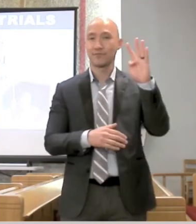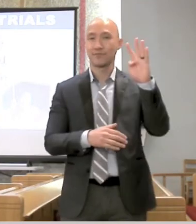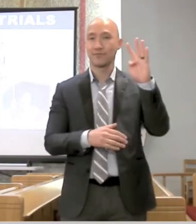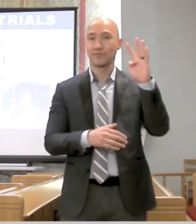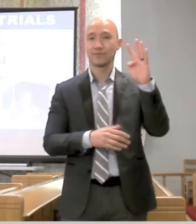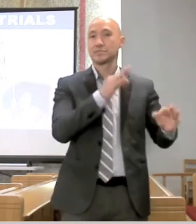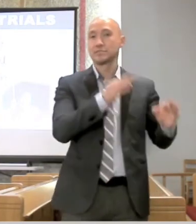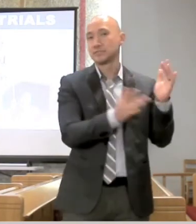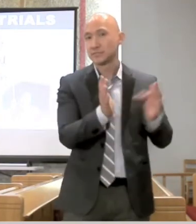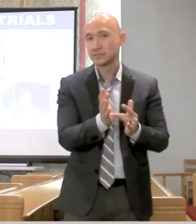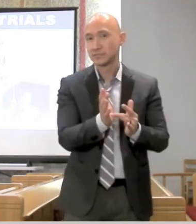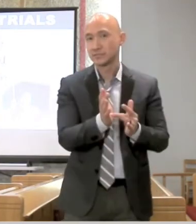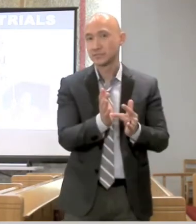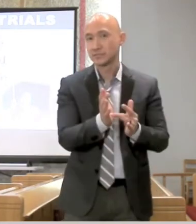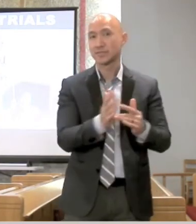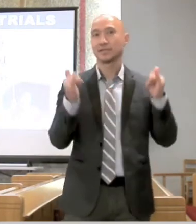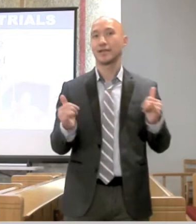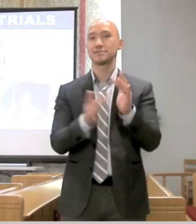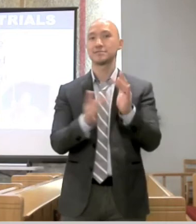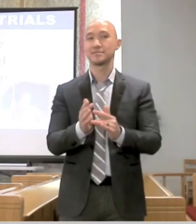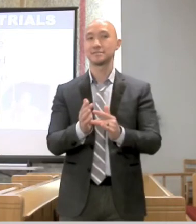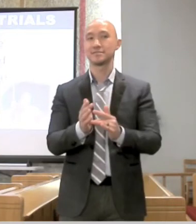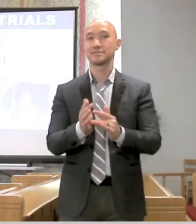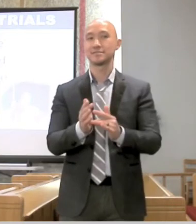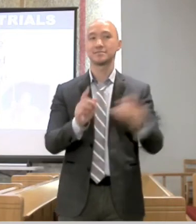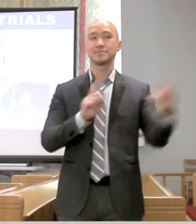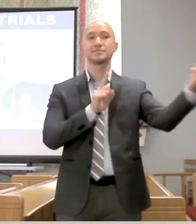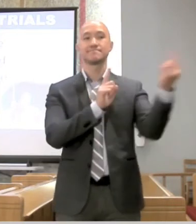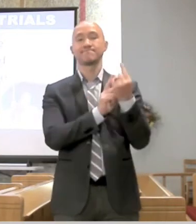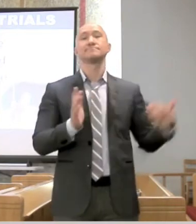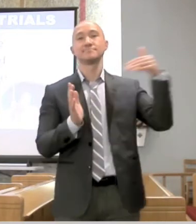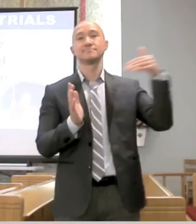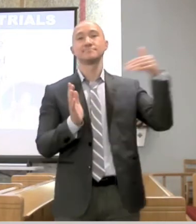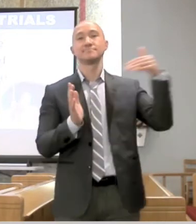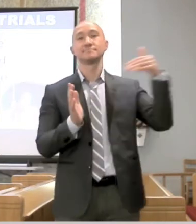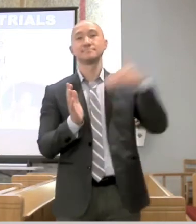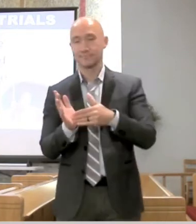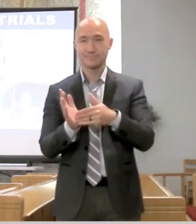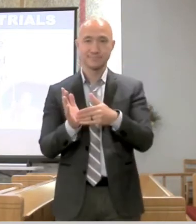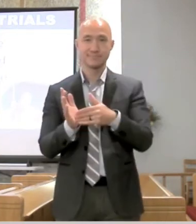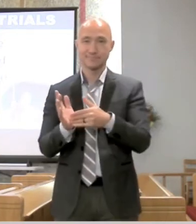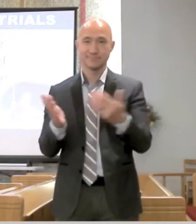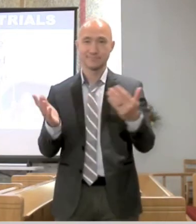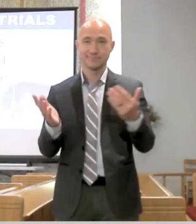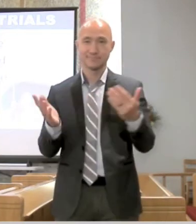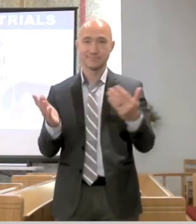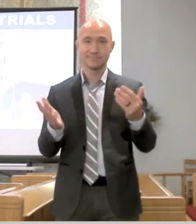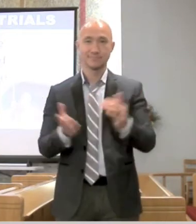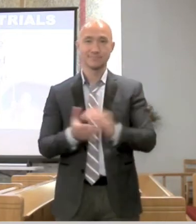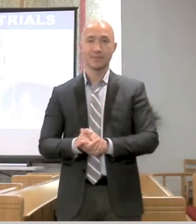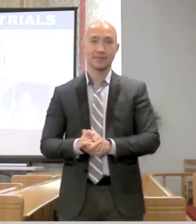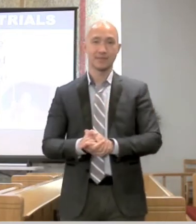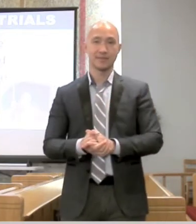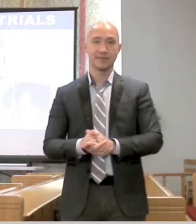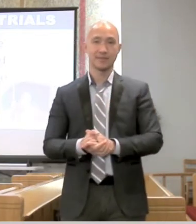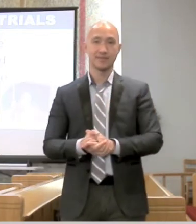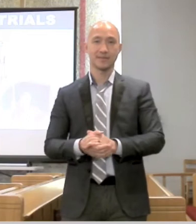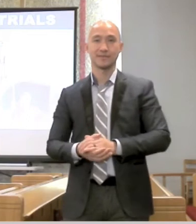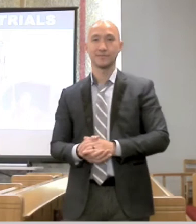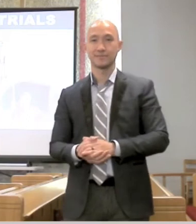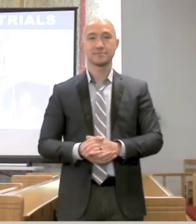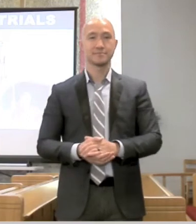from them? Wasn't that an attempt of what they were doing, trying to ignore Jesus, trying to get him to go away somehow because they didn't want to